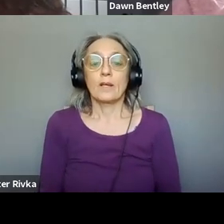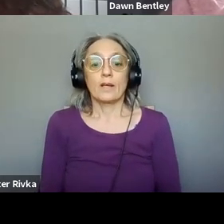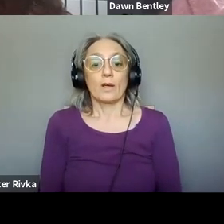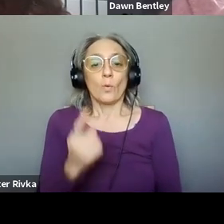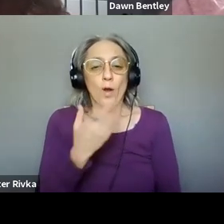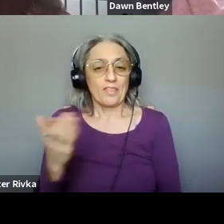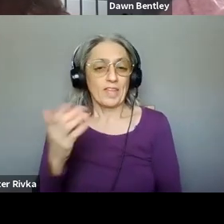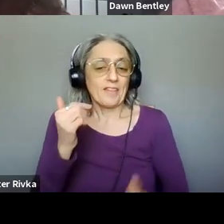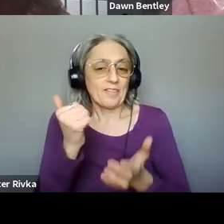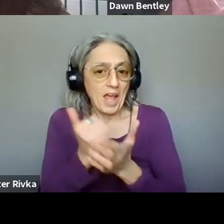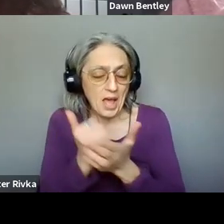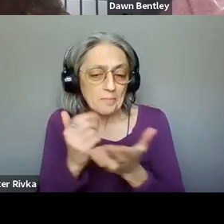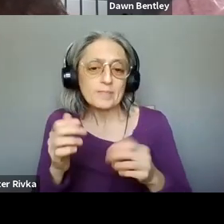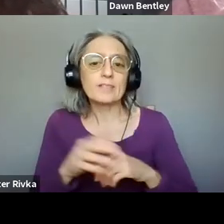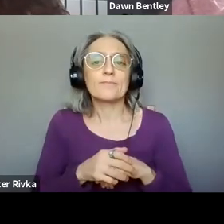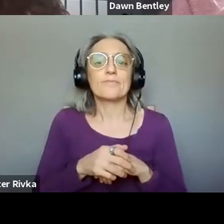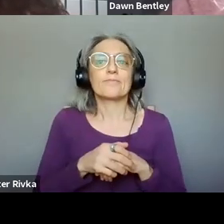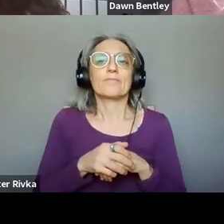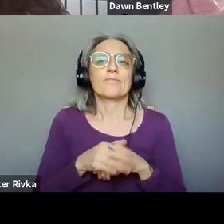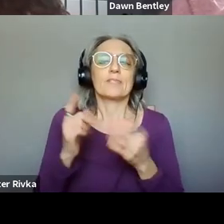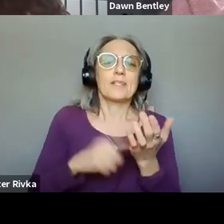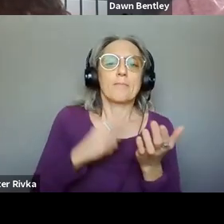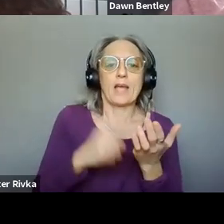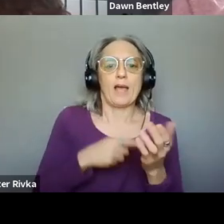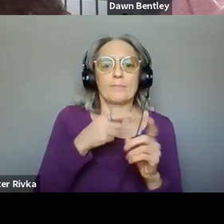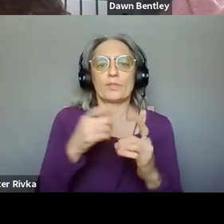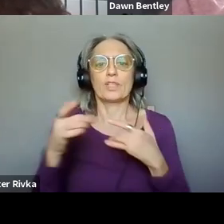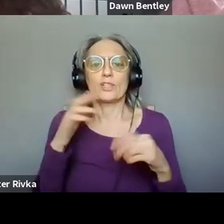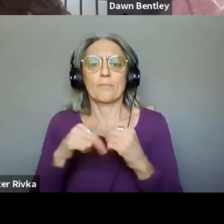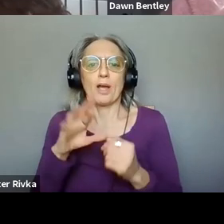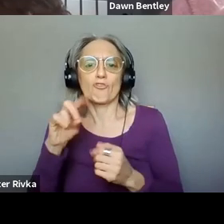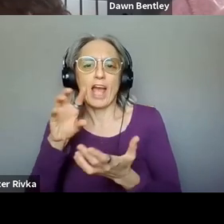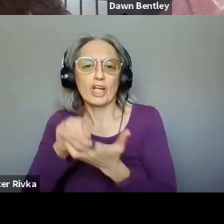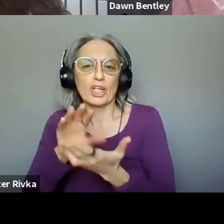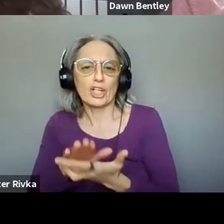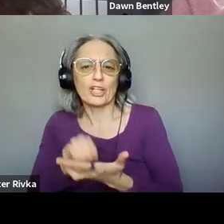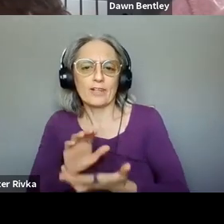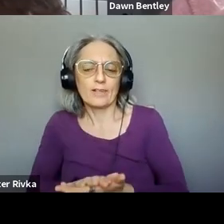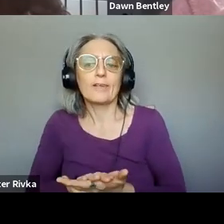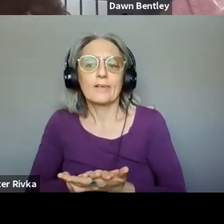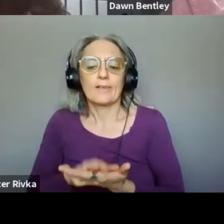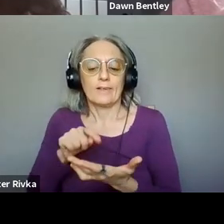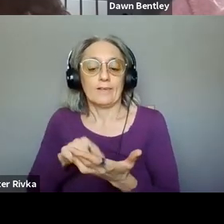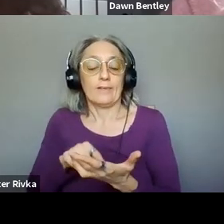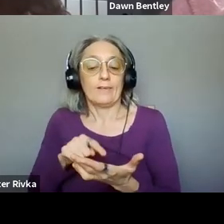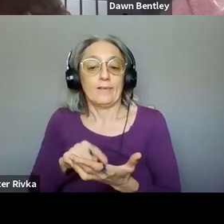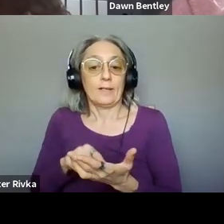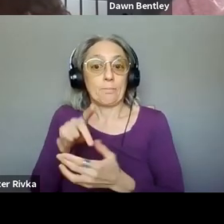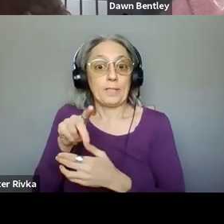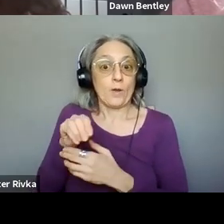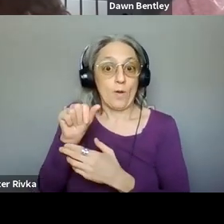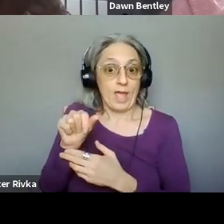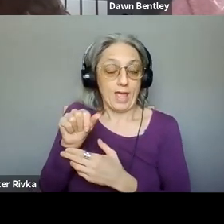of times you're concerned about records. And if you're doing a power of attorney, I I would be sure to have a paragraph in